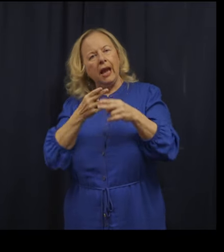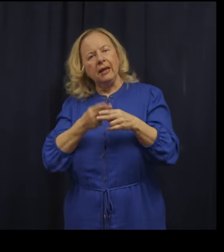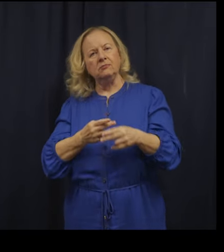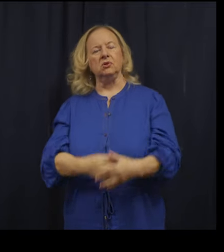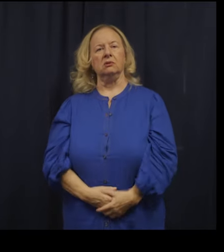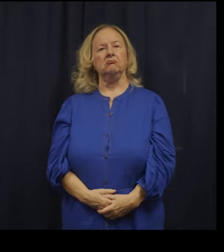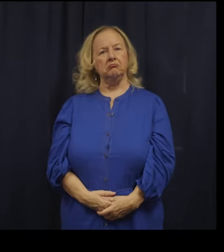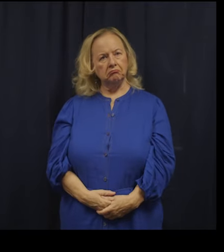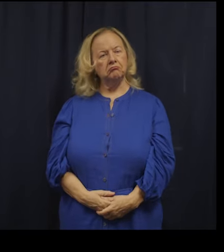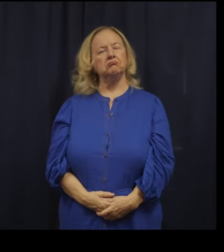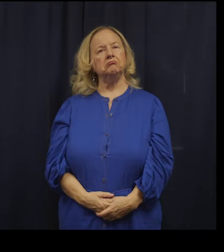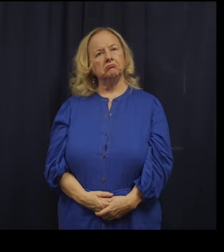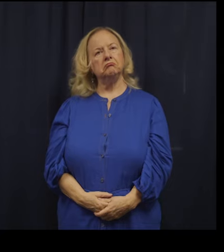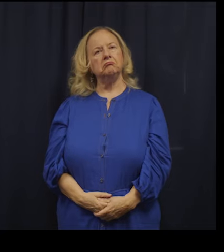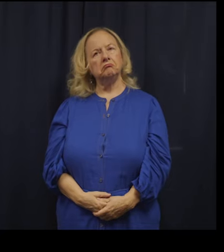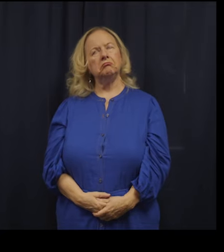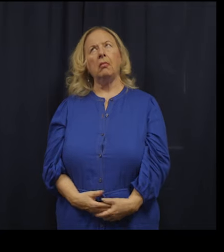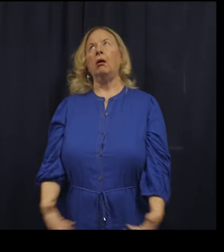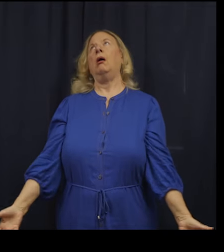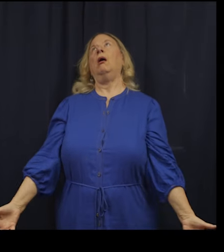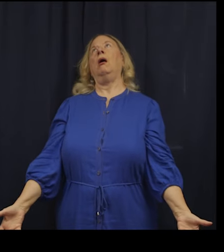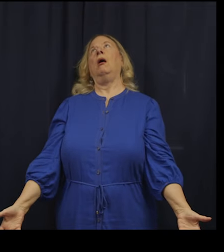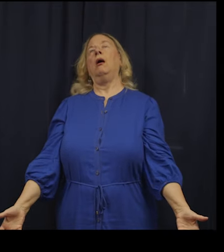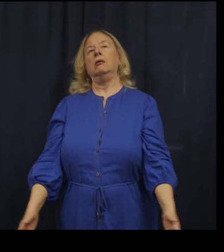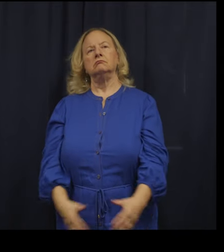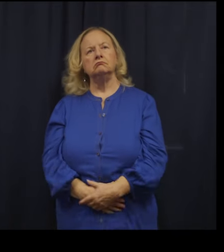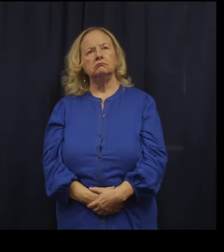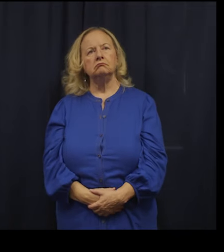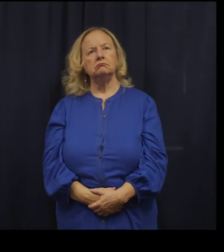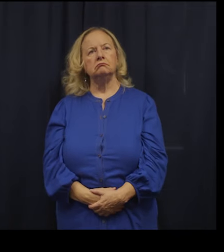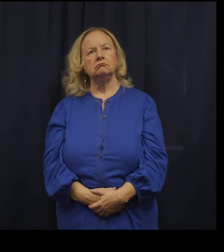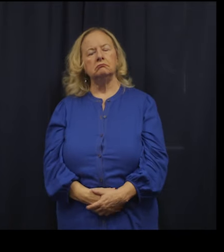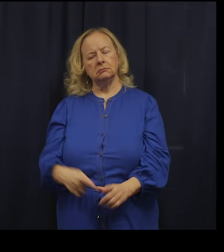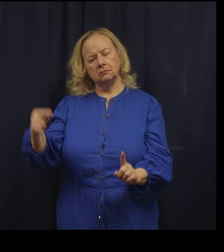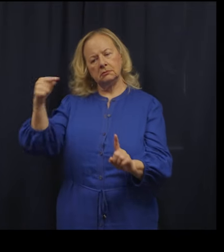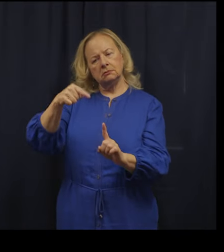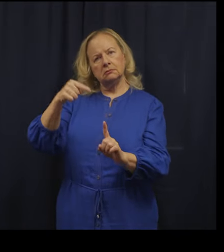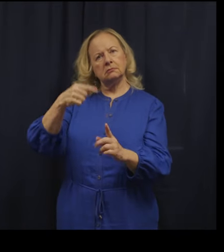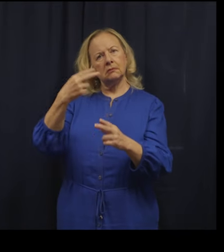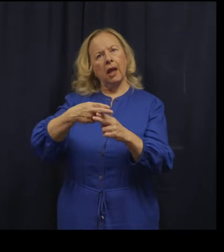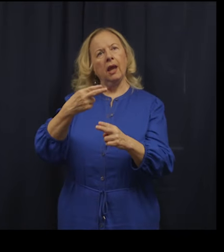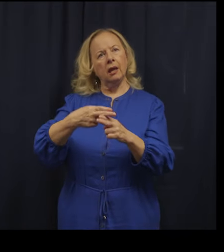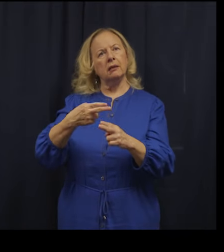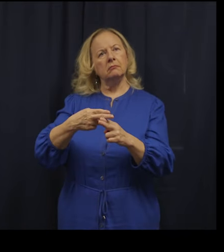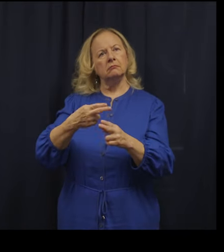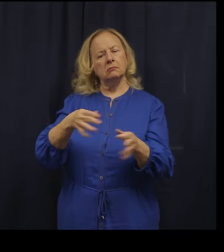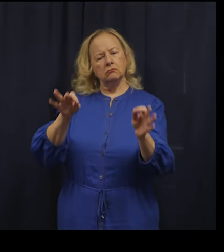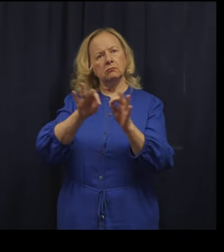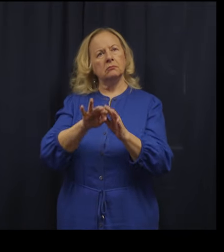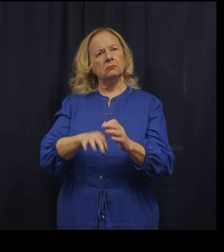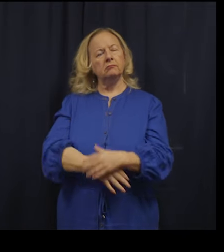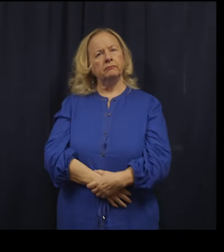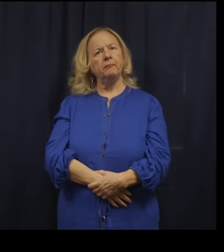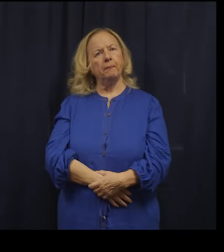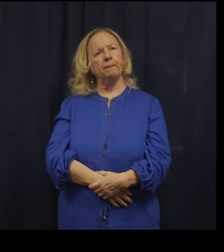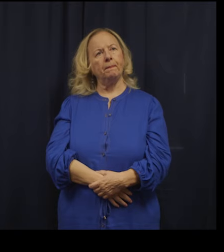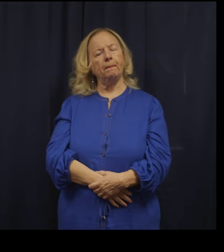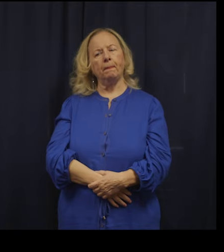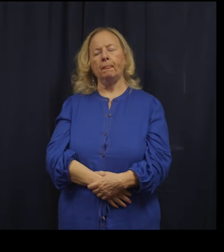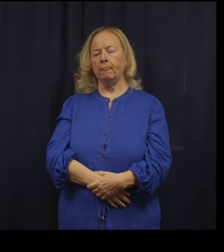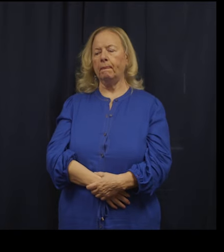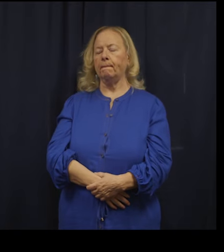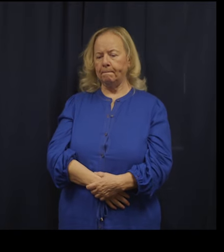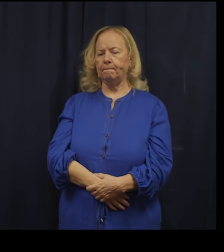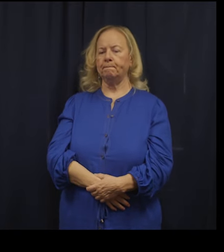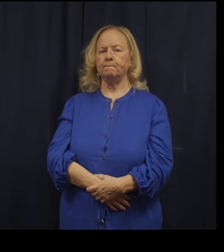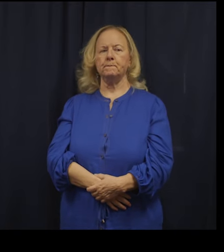names are. Oh my gosh. It's all about the names. So now with